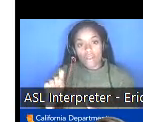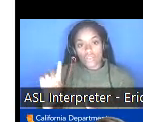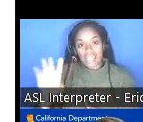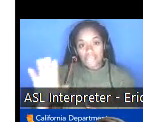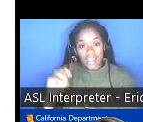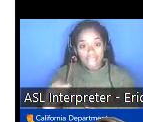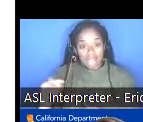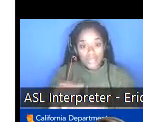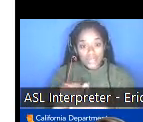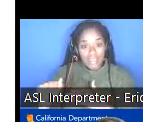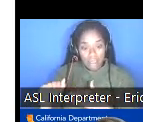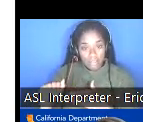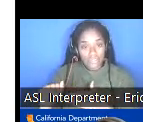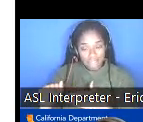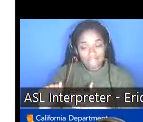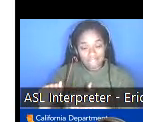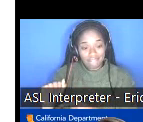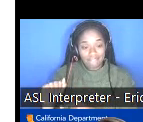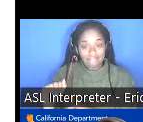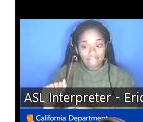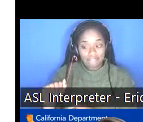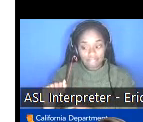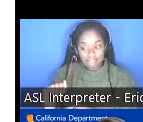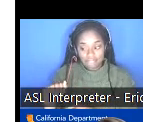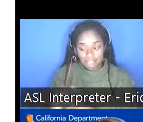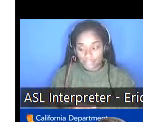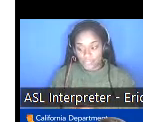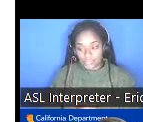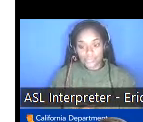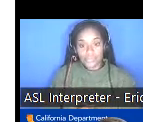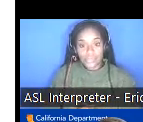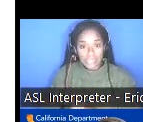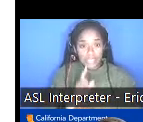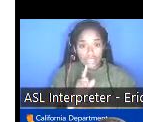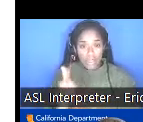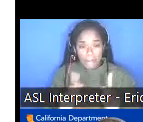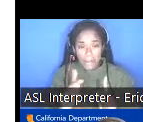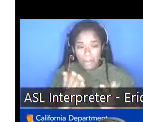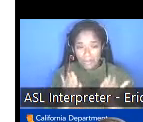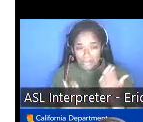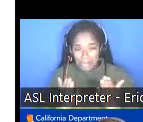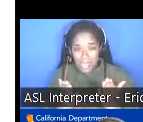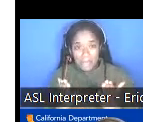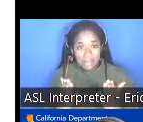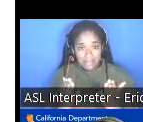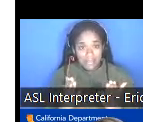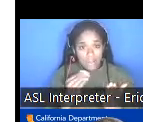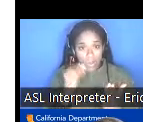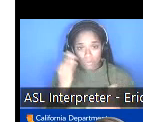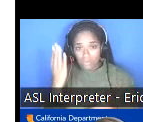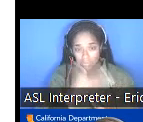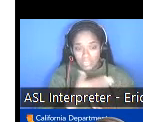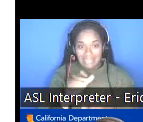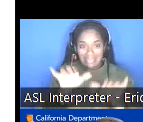million to ensure that people who are at risk of homelessness can stay in their homes and get connected to